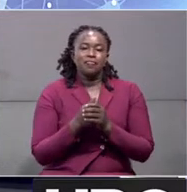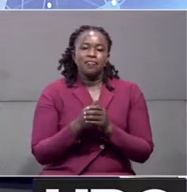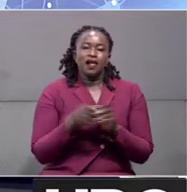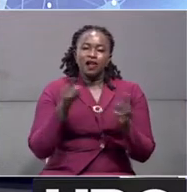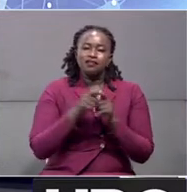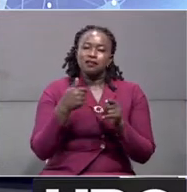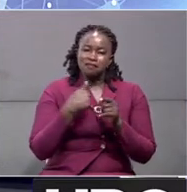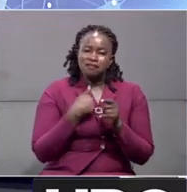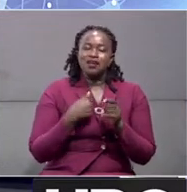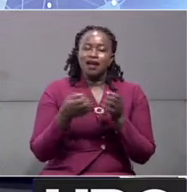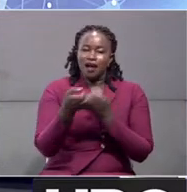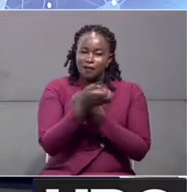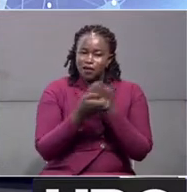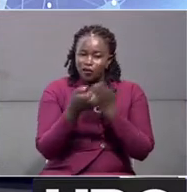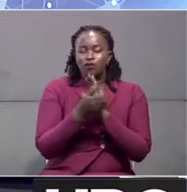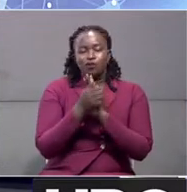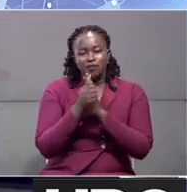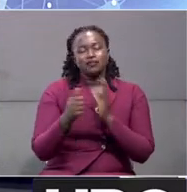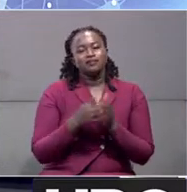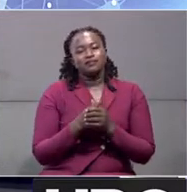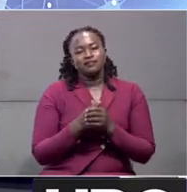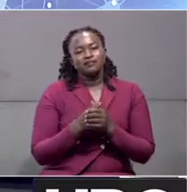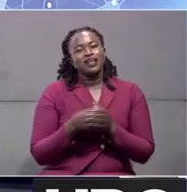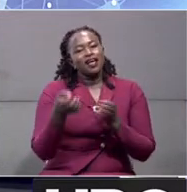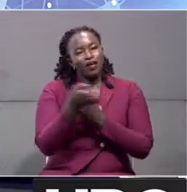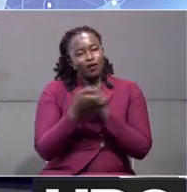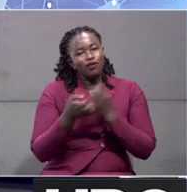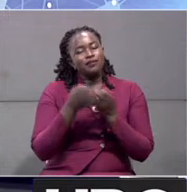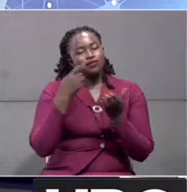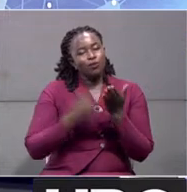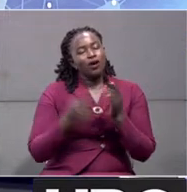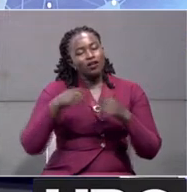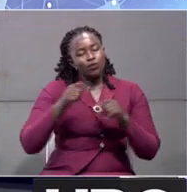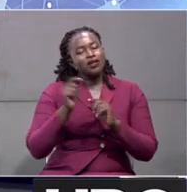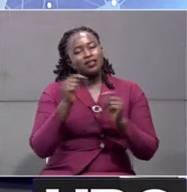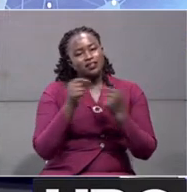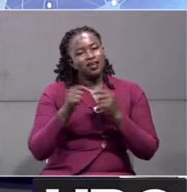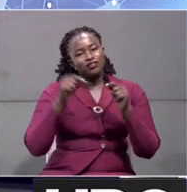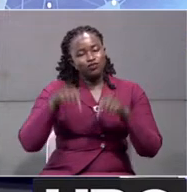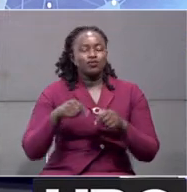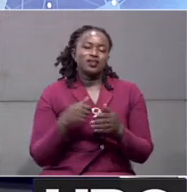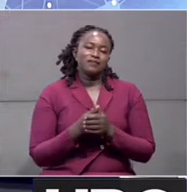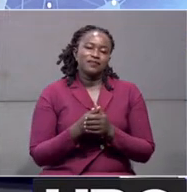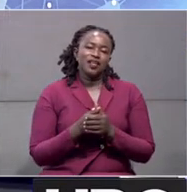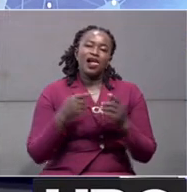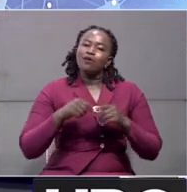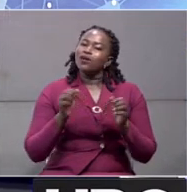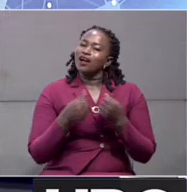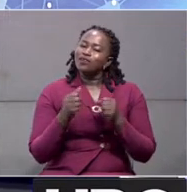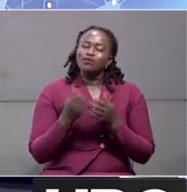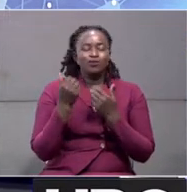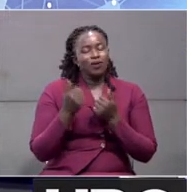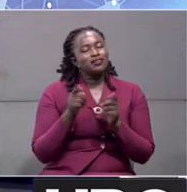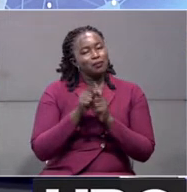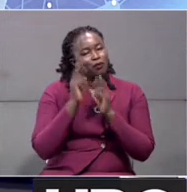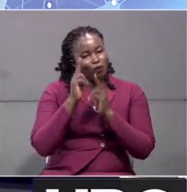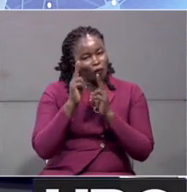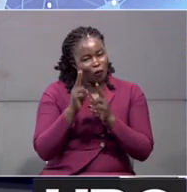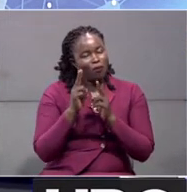really fitting. So we're talking to the right people tonight. Economics is all we're going to be discussing tonight. All right. Yes. Well, we can't wait. And I hope you can't wait as